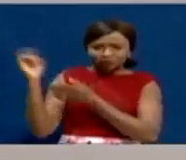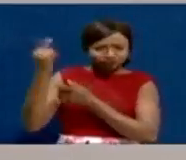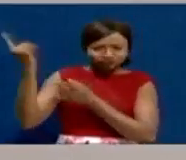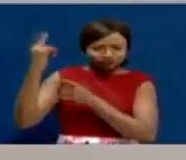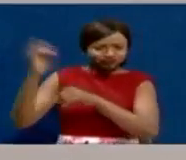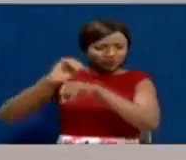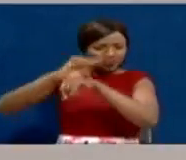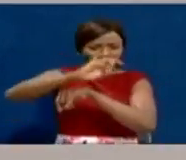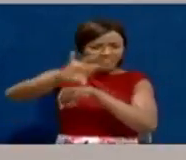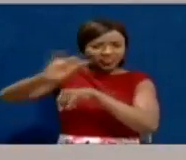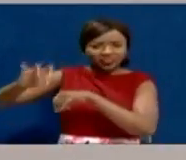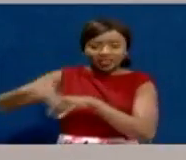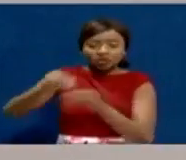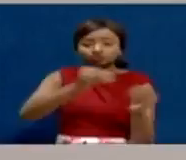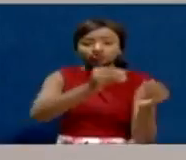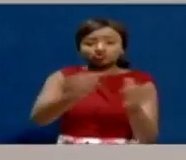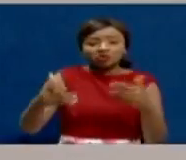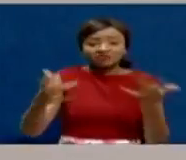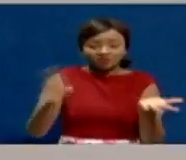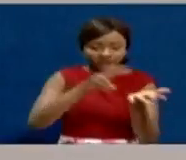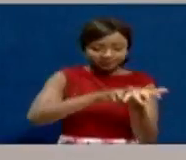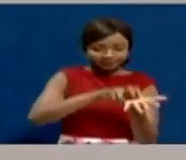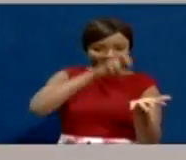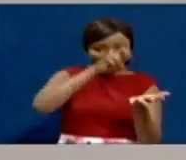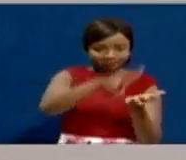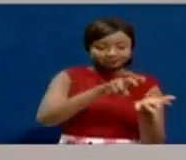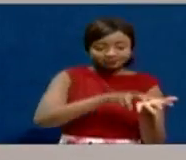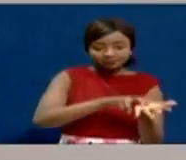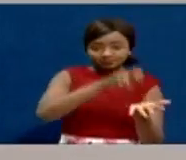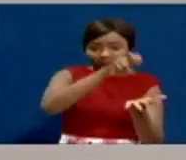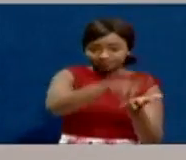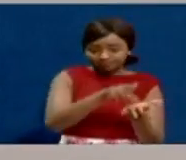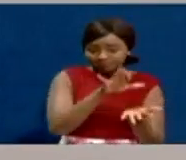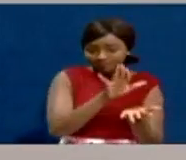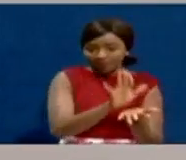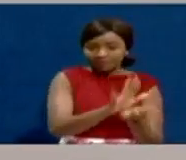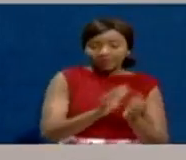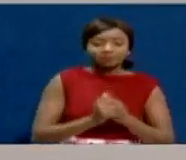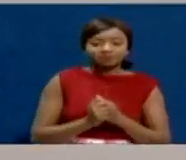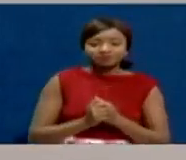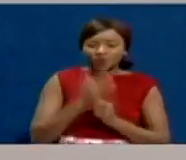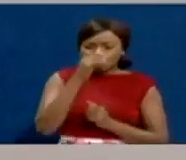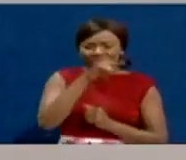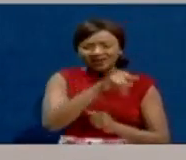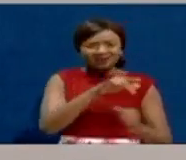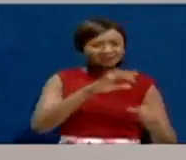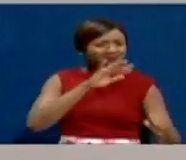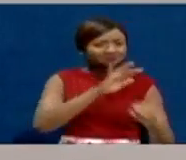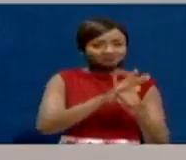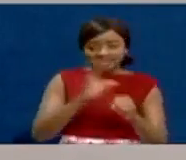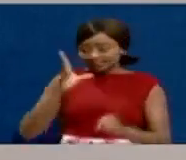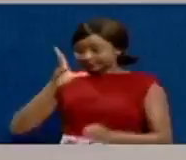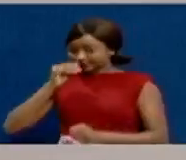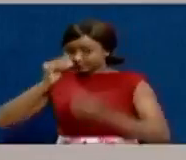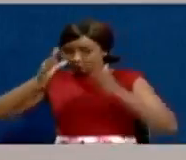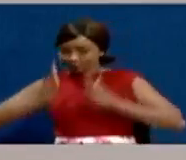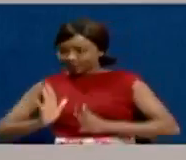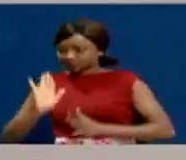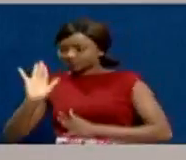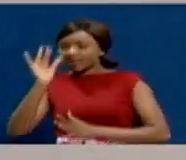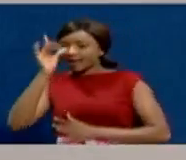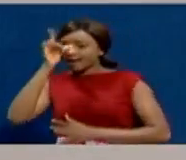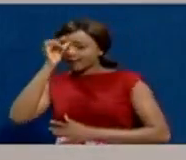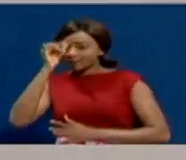Wajir, Mandera and Marsabit. Now, the effort, according to the government spokesman, Colonel retired Cyrus Oguna, began